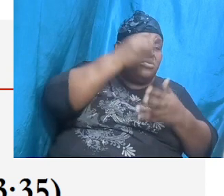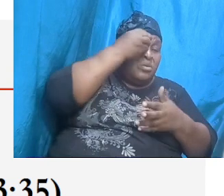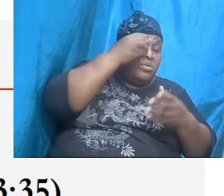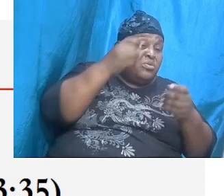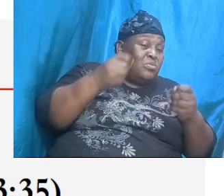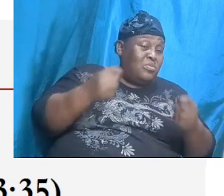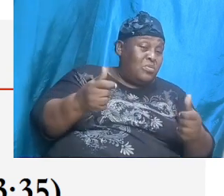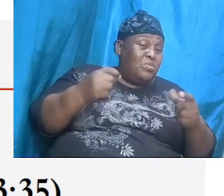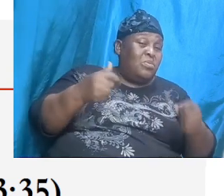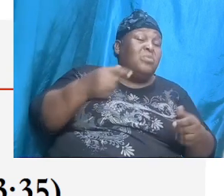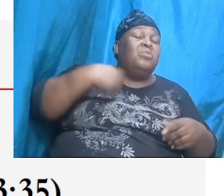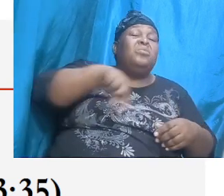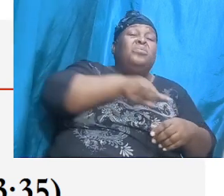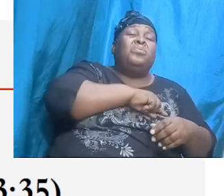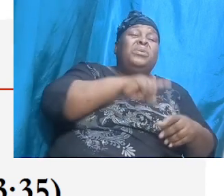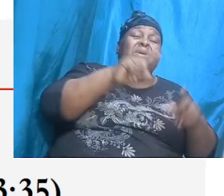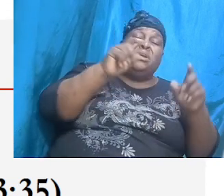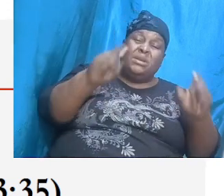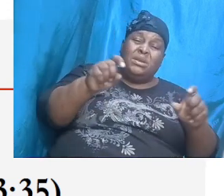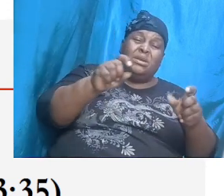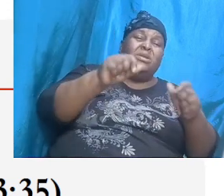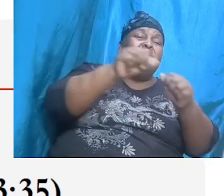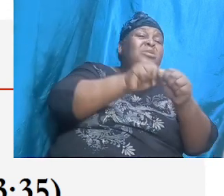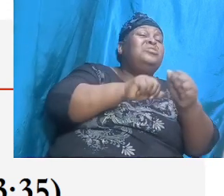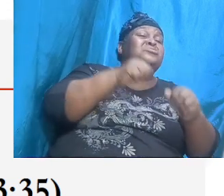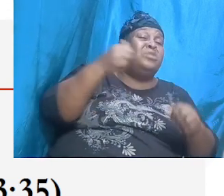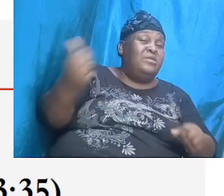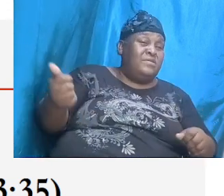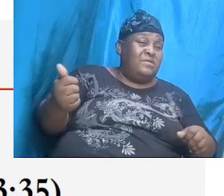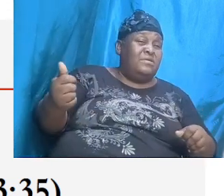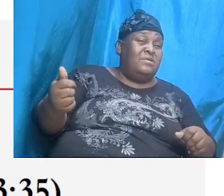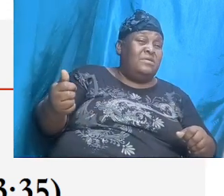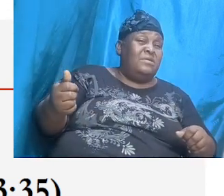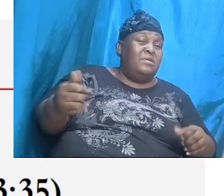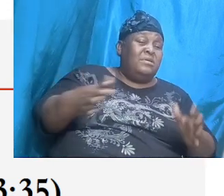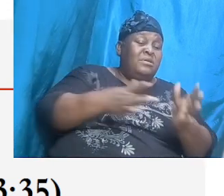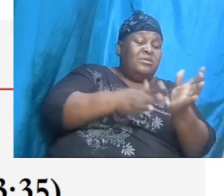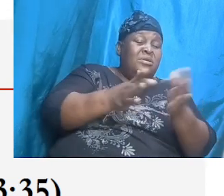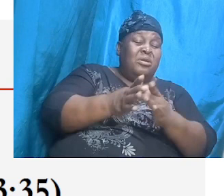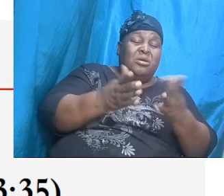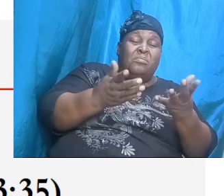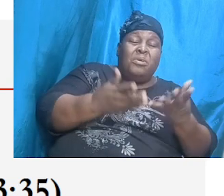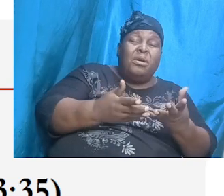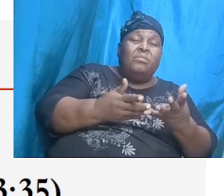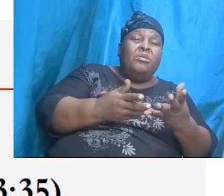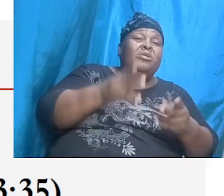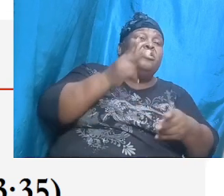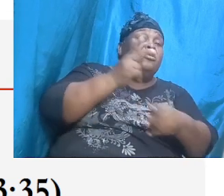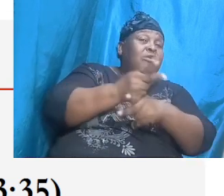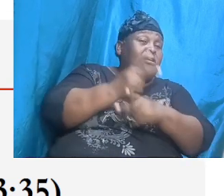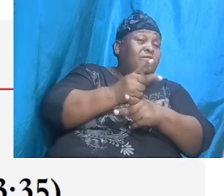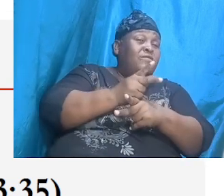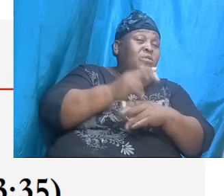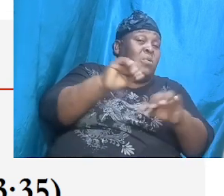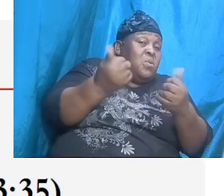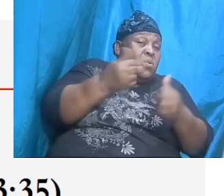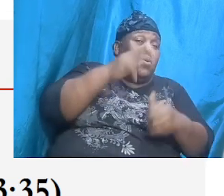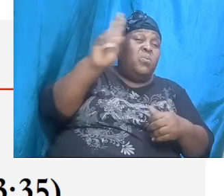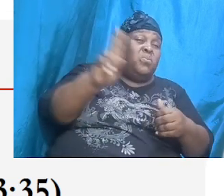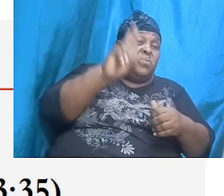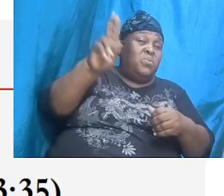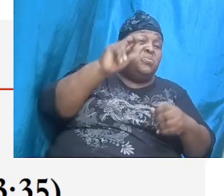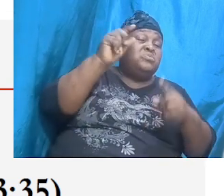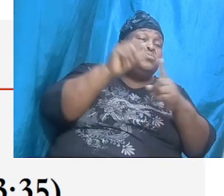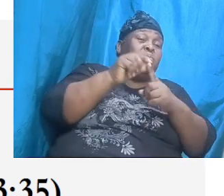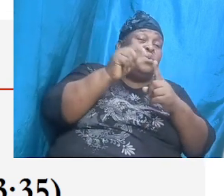praise God, we need each other. Amen. And that is why the Bible is very careful with how it uses words. It's very careful with